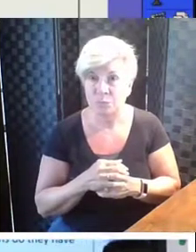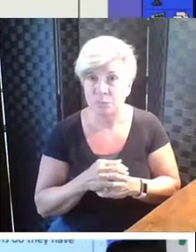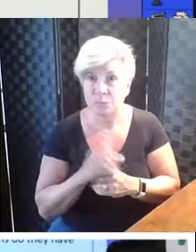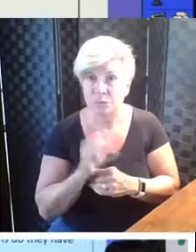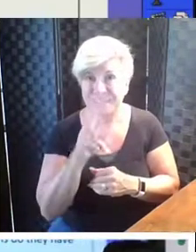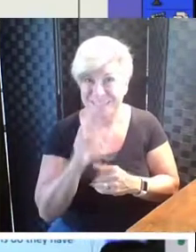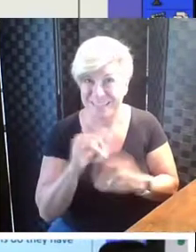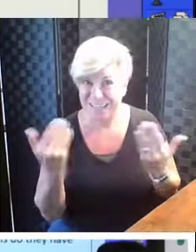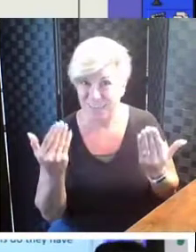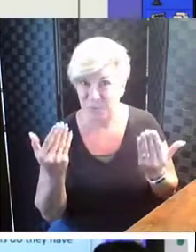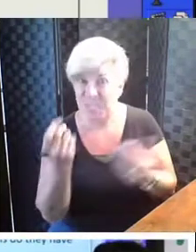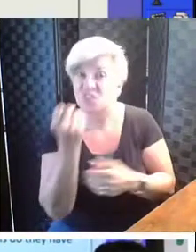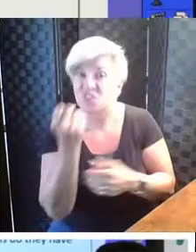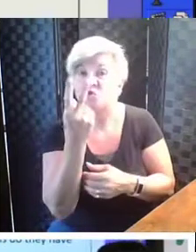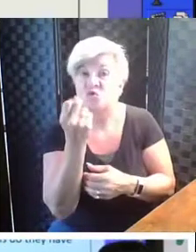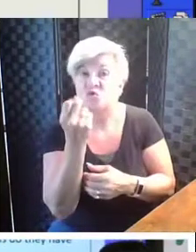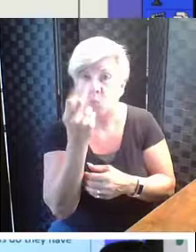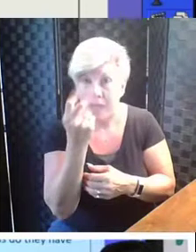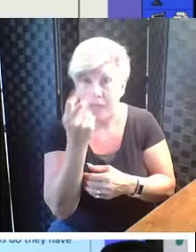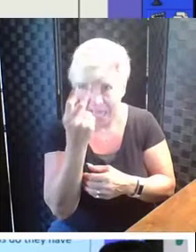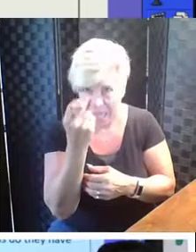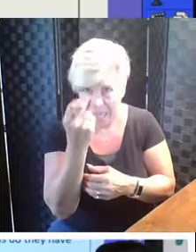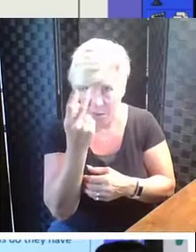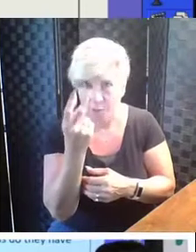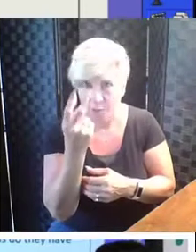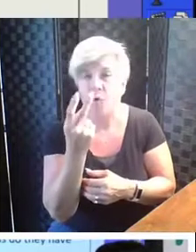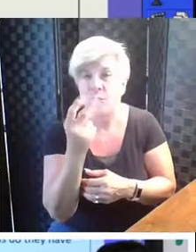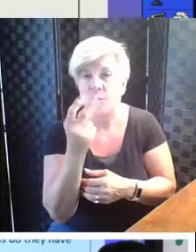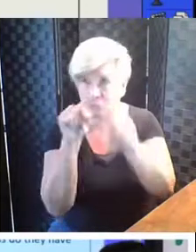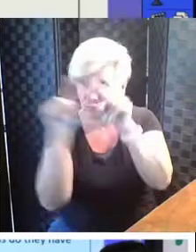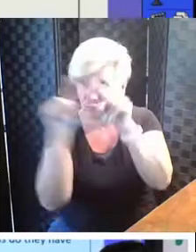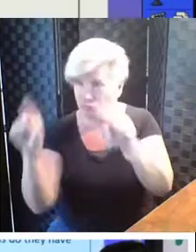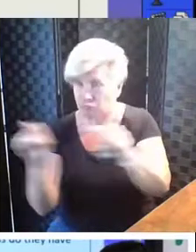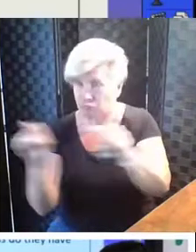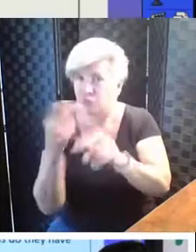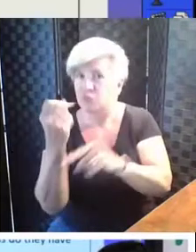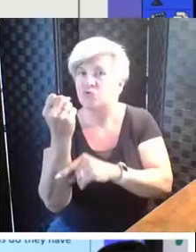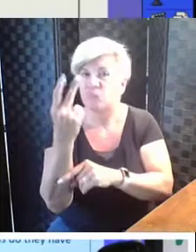All right, so we have another part,